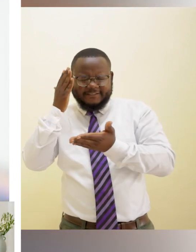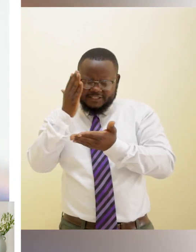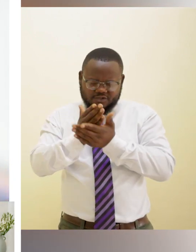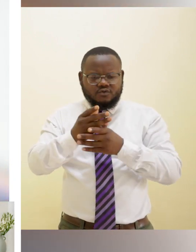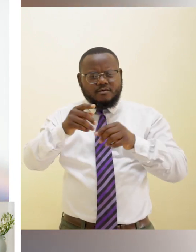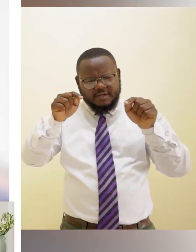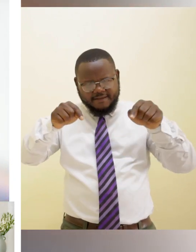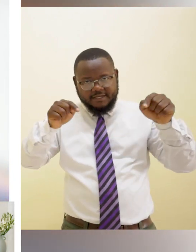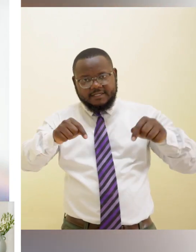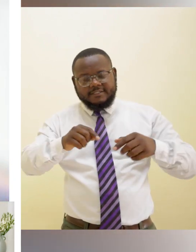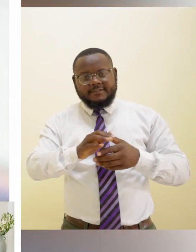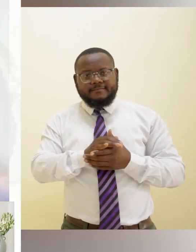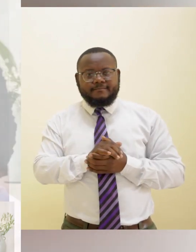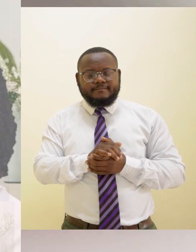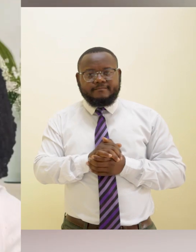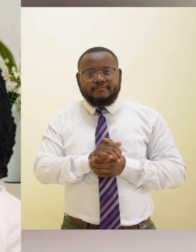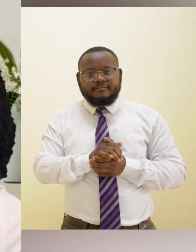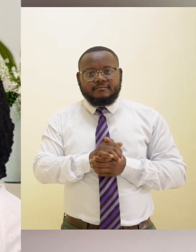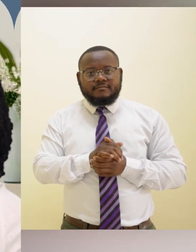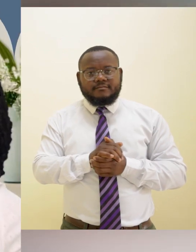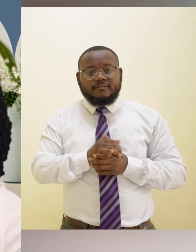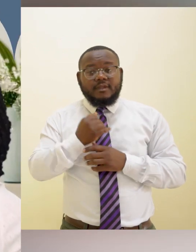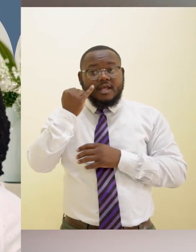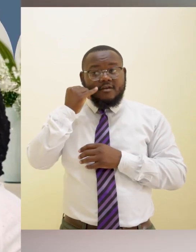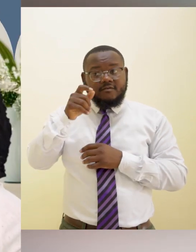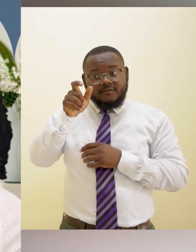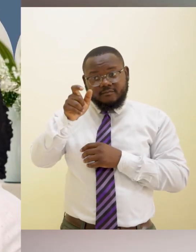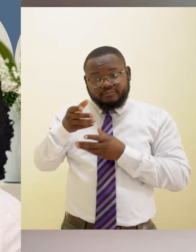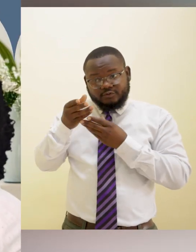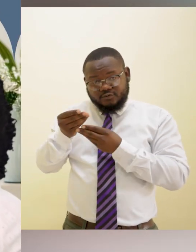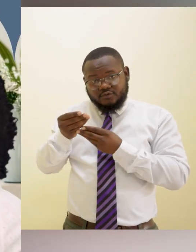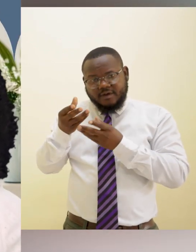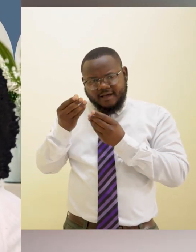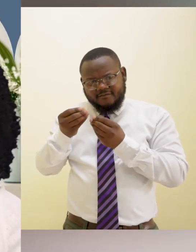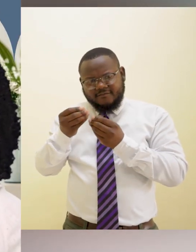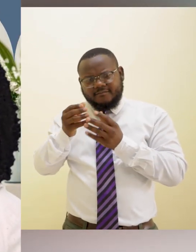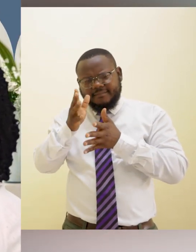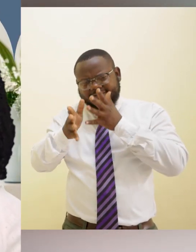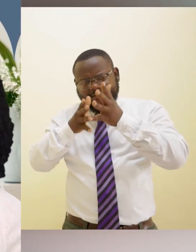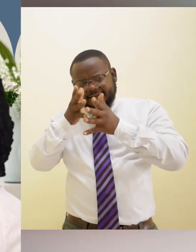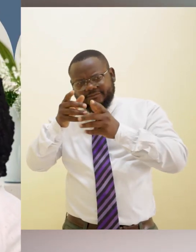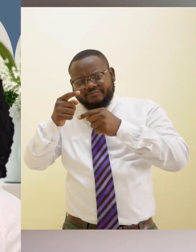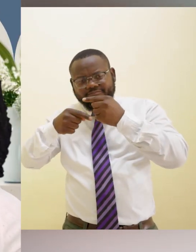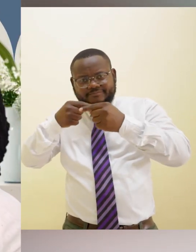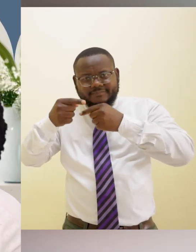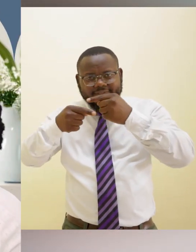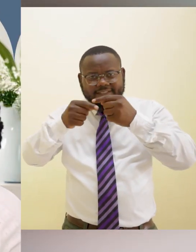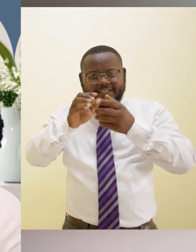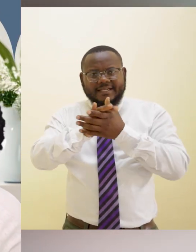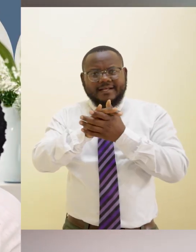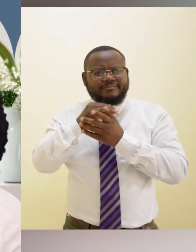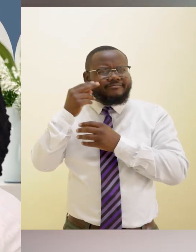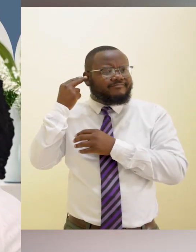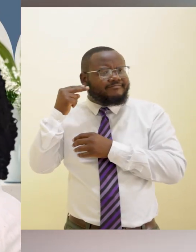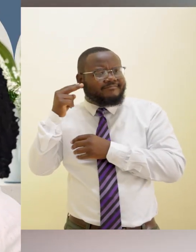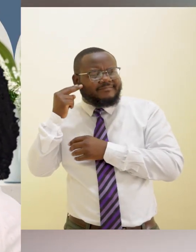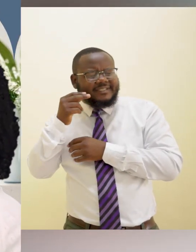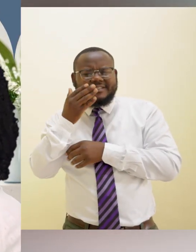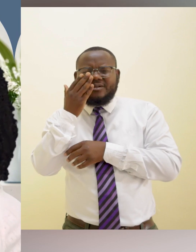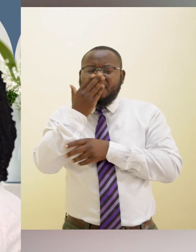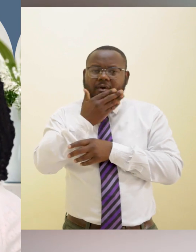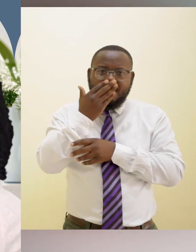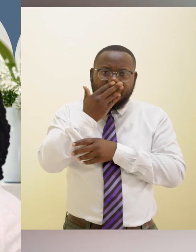stop immediately. If the patient has symptoms beyond a blocked ear, such as the ear is discharging